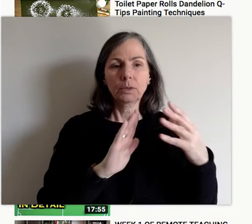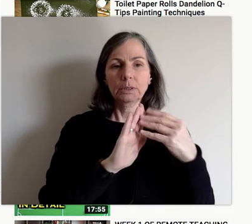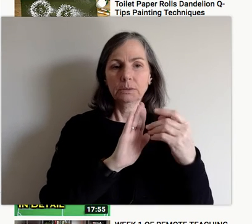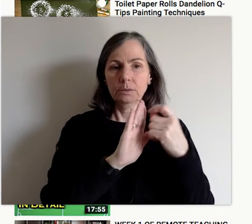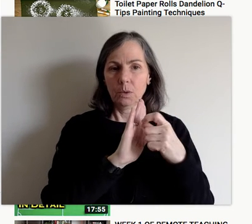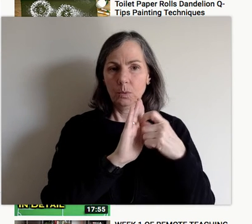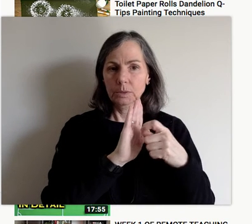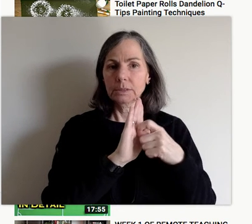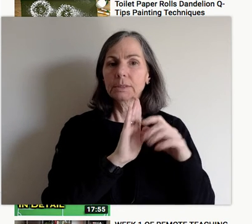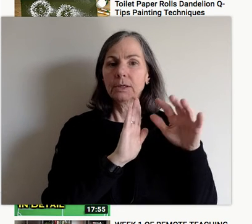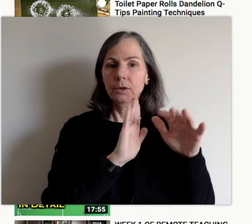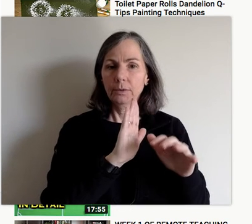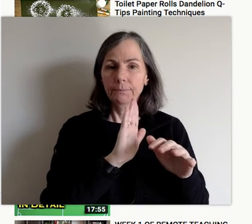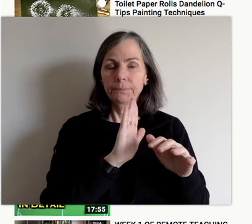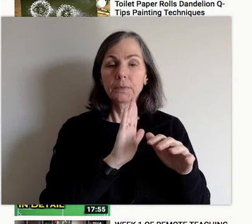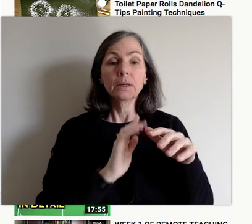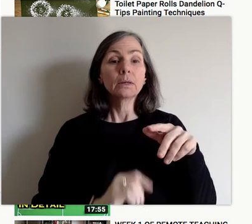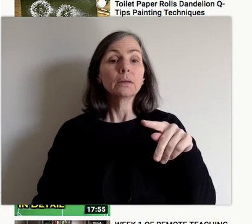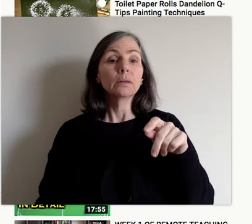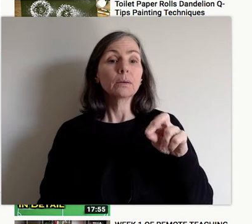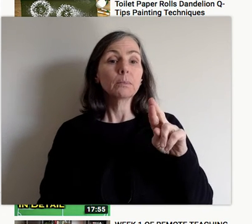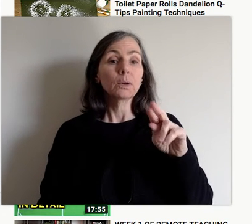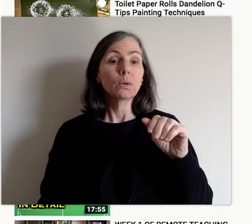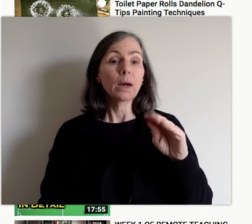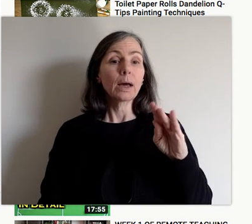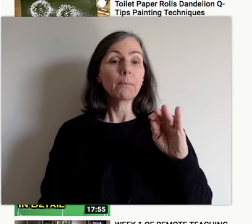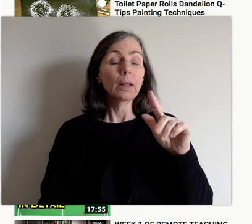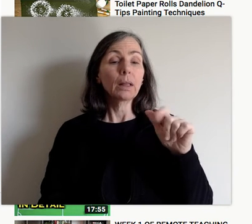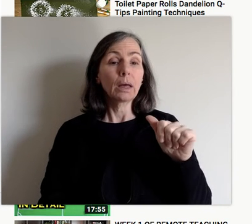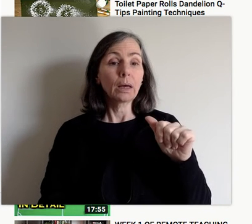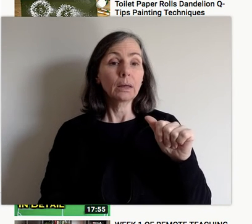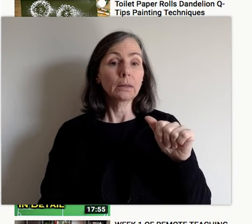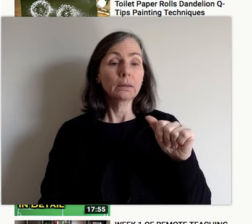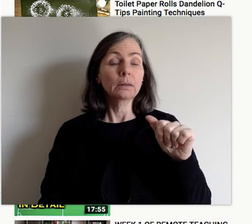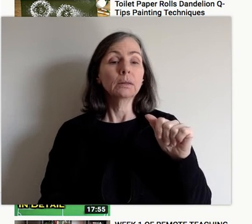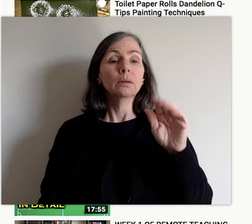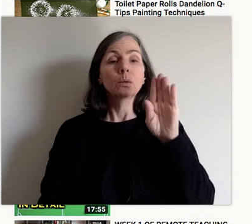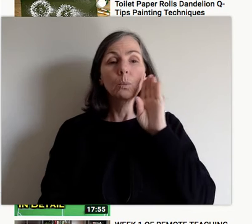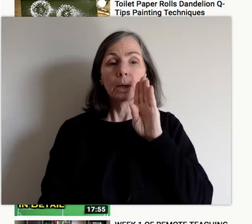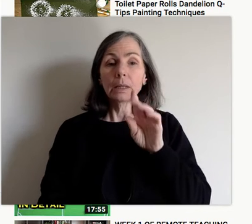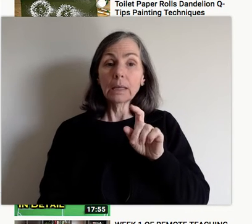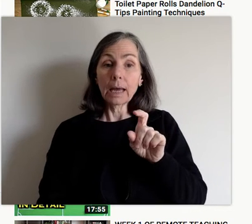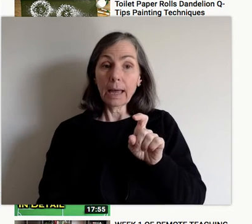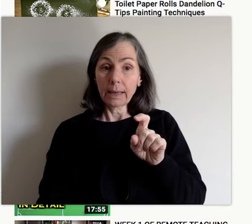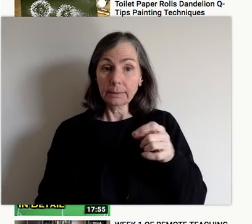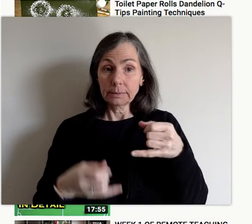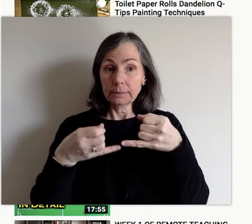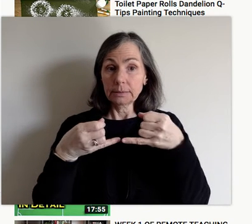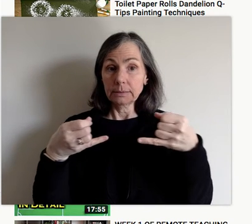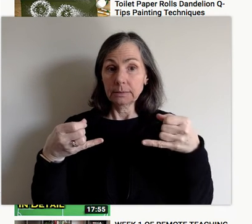The parabola crosses the x-axis.